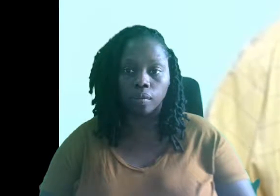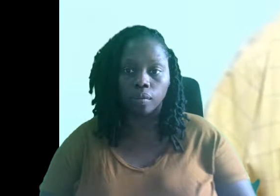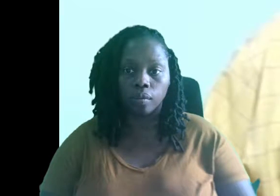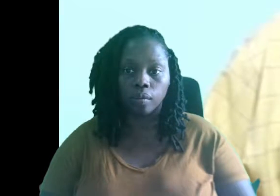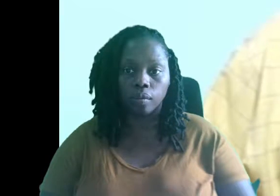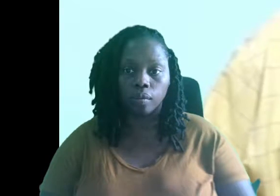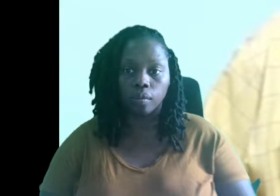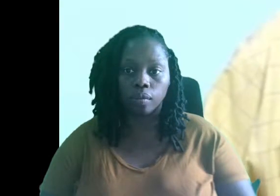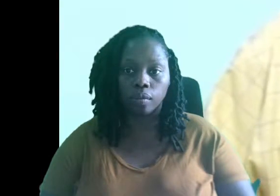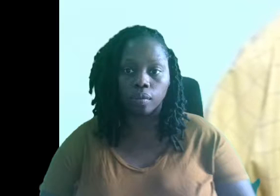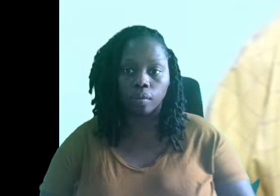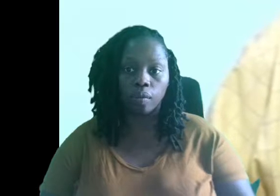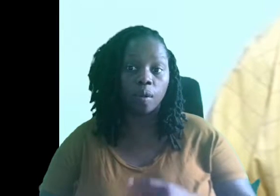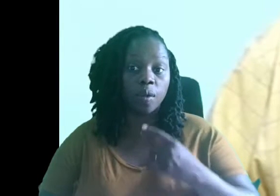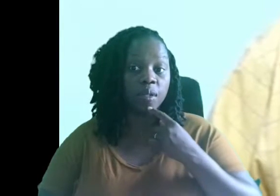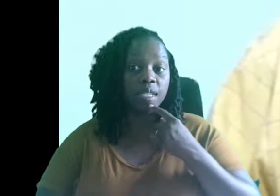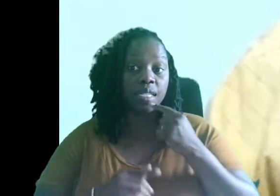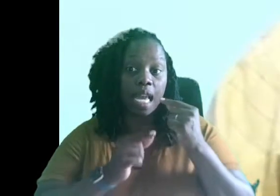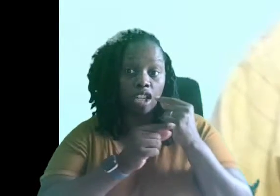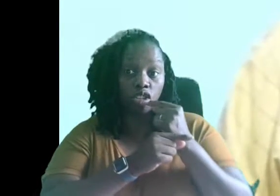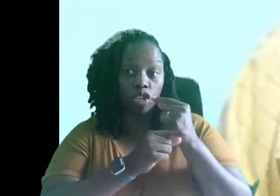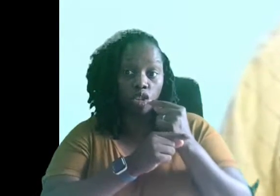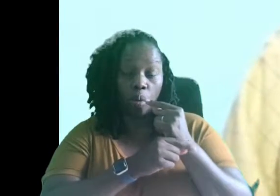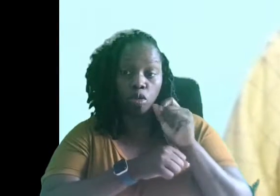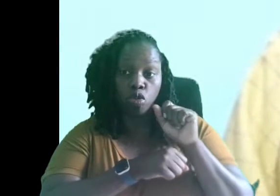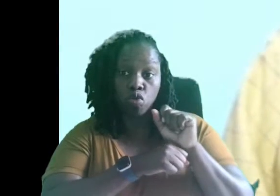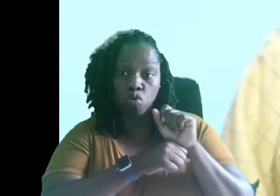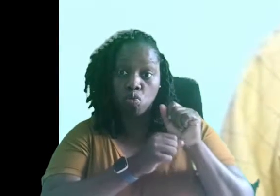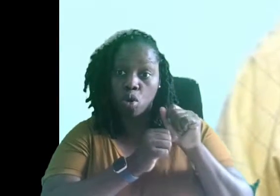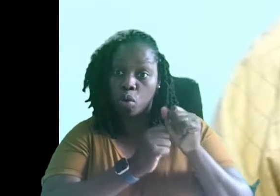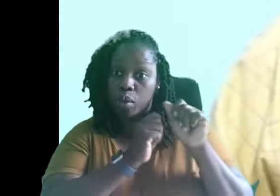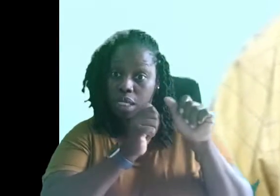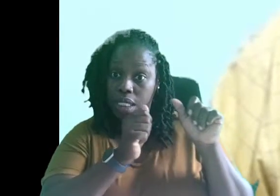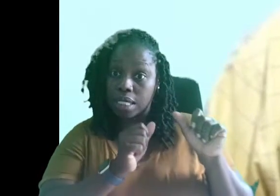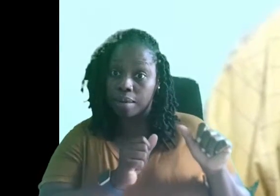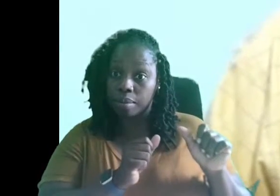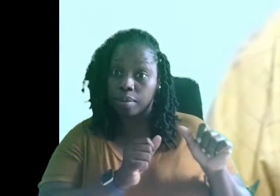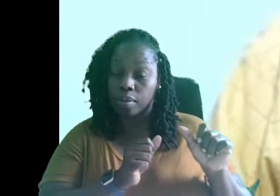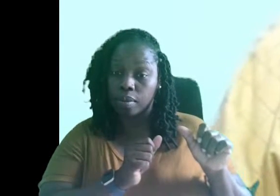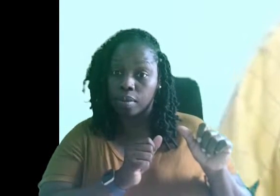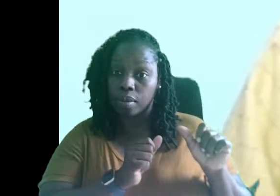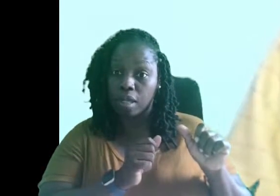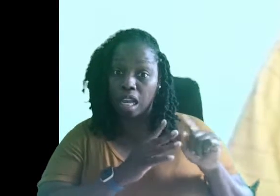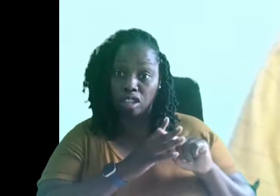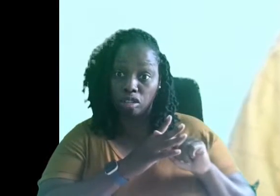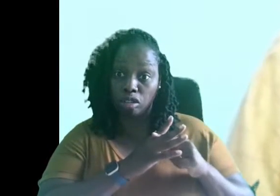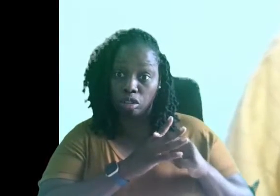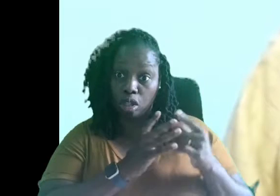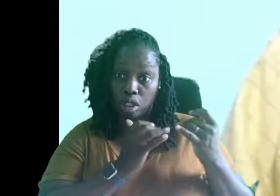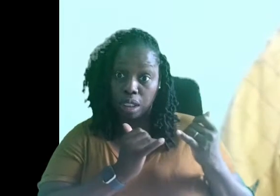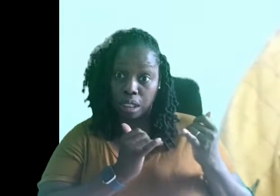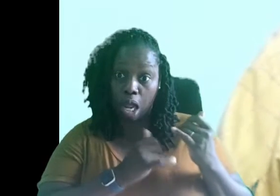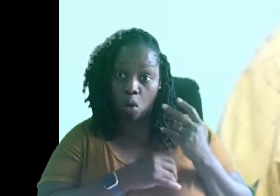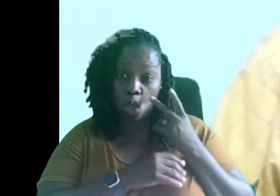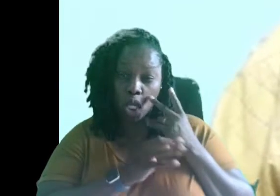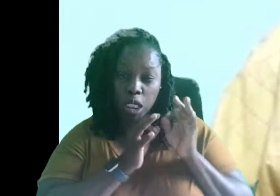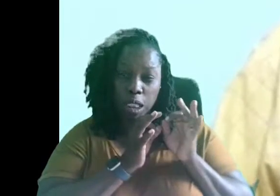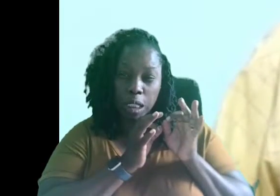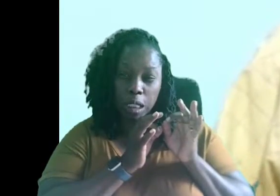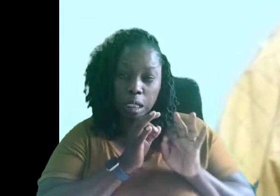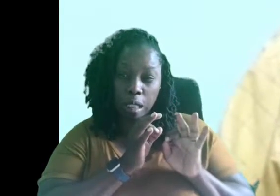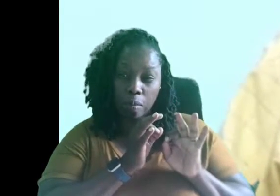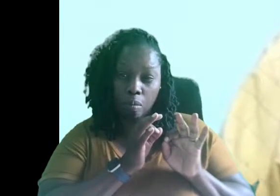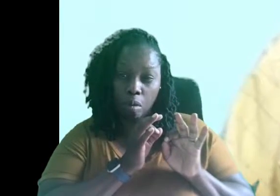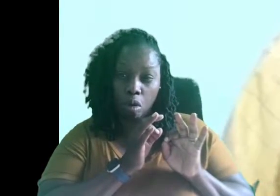We mentioned that in geometry, you work with shapes a lot. And starting today now, we're going to look at the most